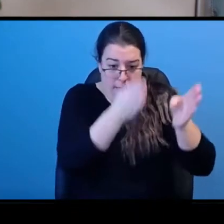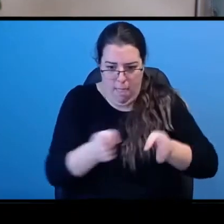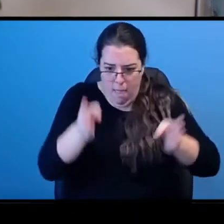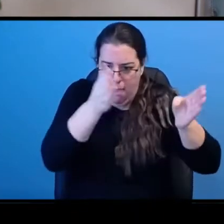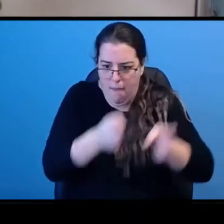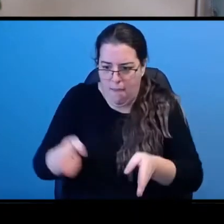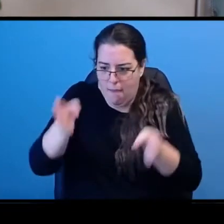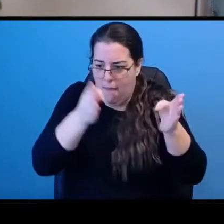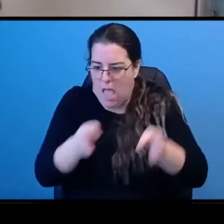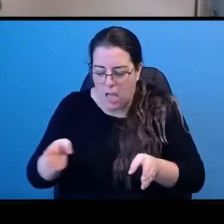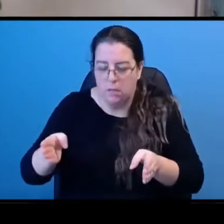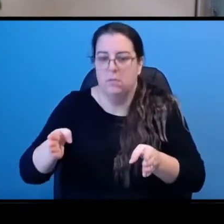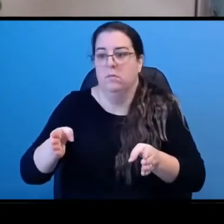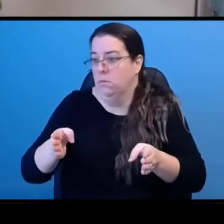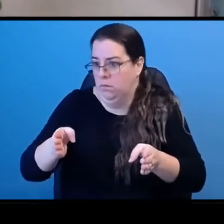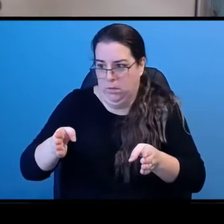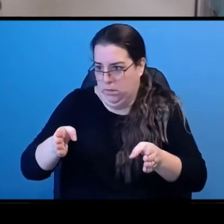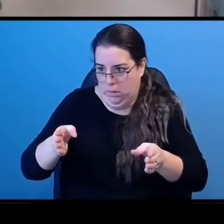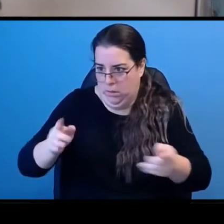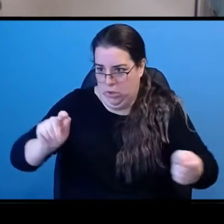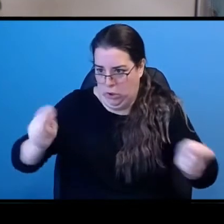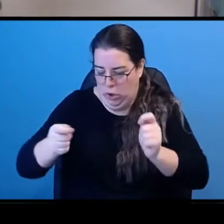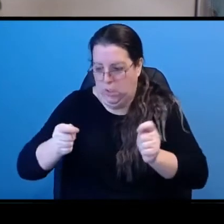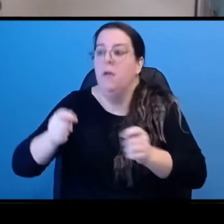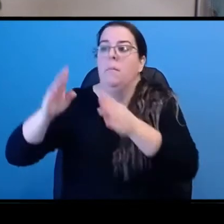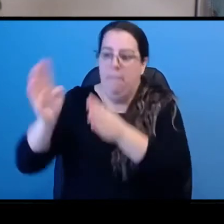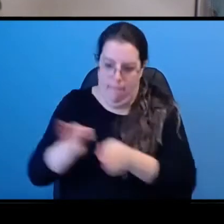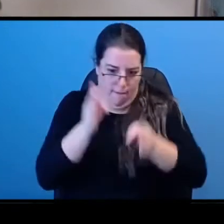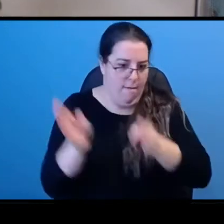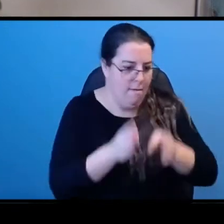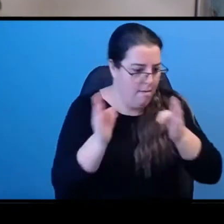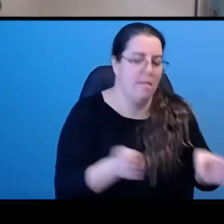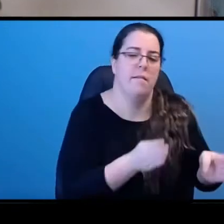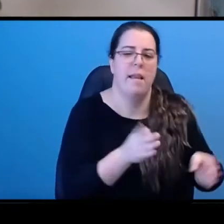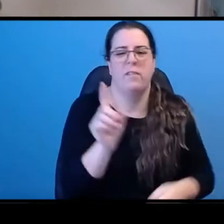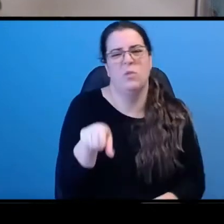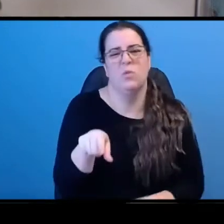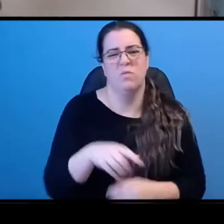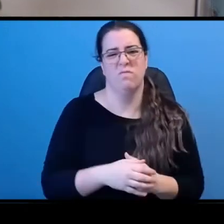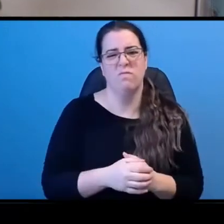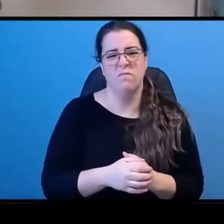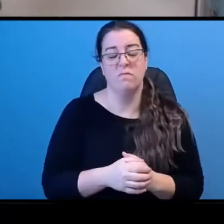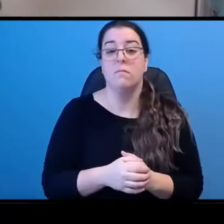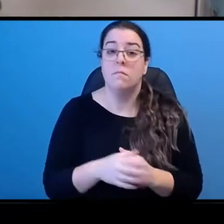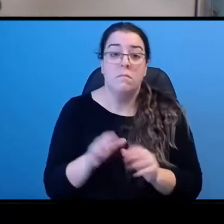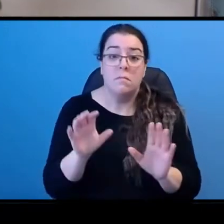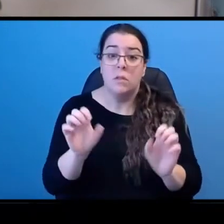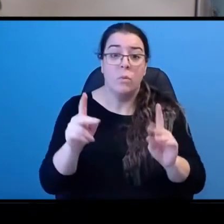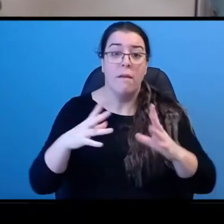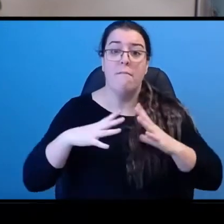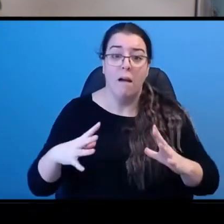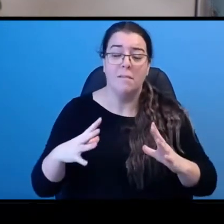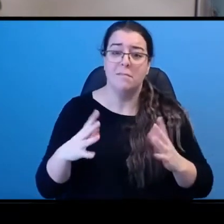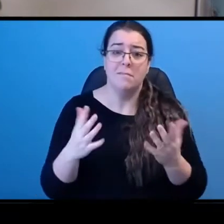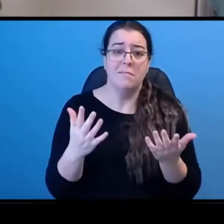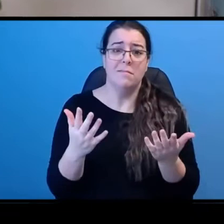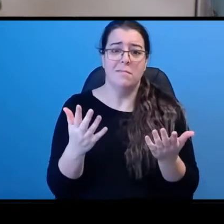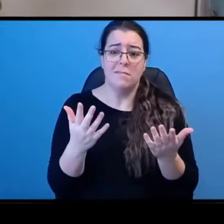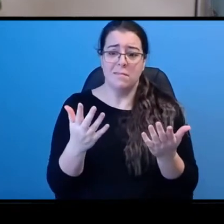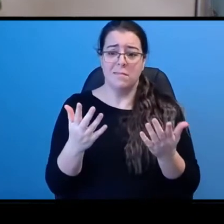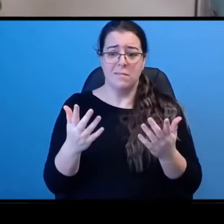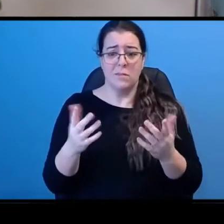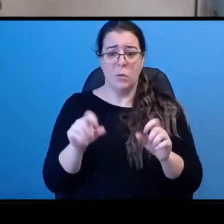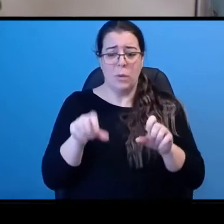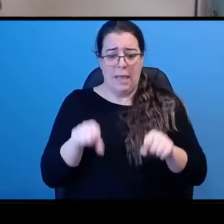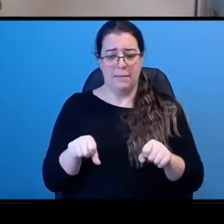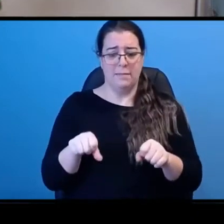global pandemic. So give yourself that sort of space to change your project, to allow for those things